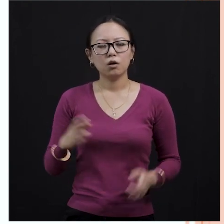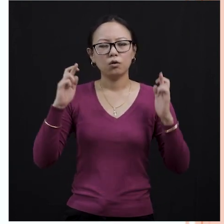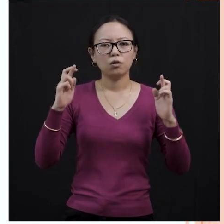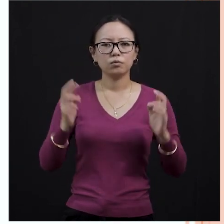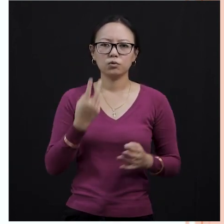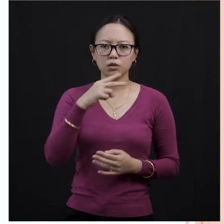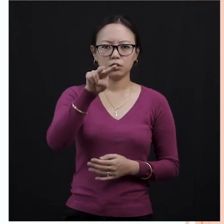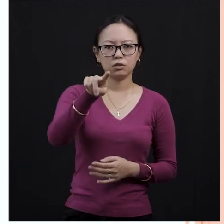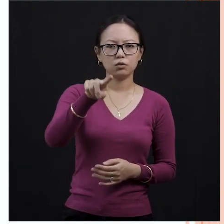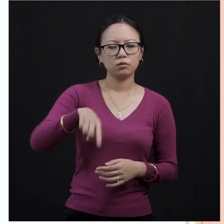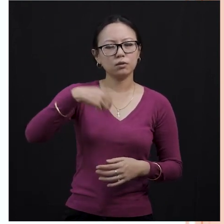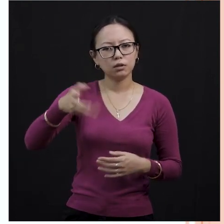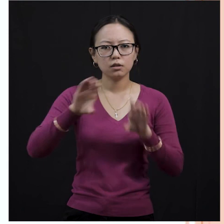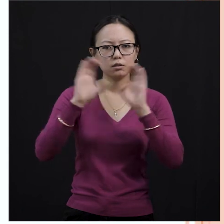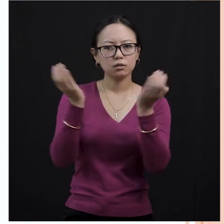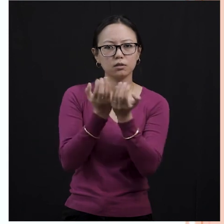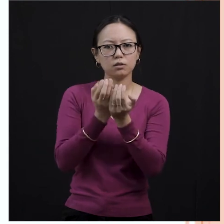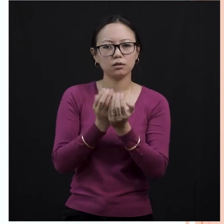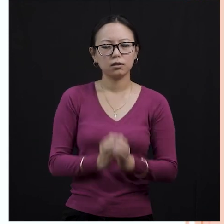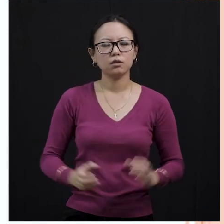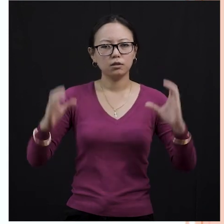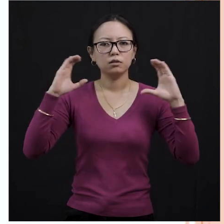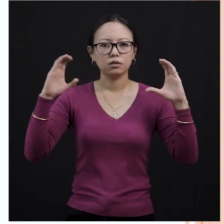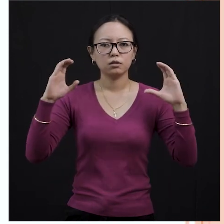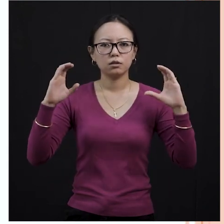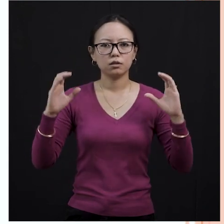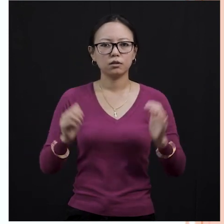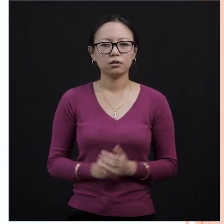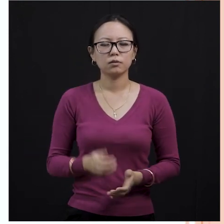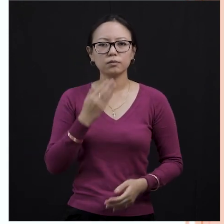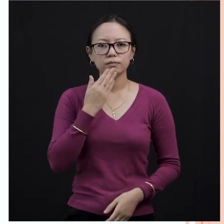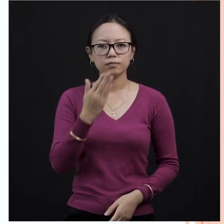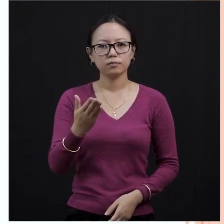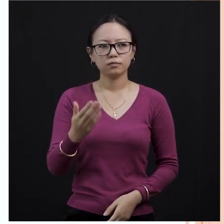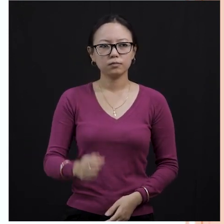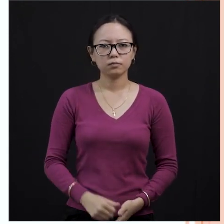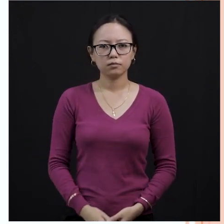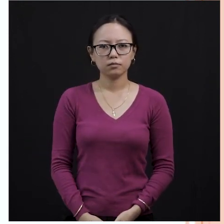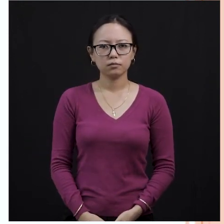very soon in the next class. So till then, please take care and stay safe. Thank you.